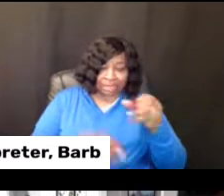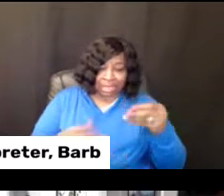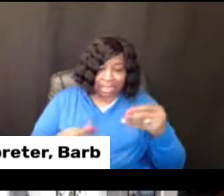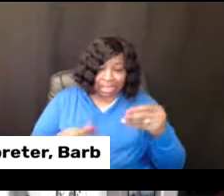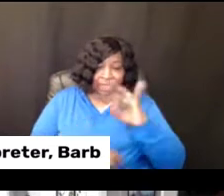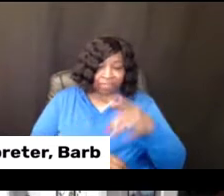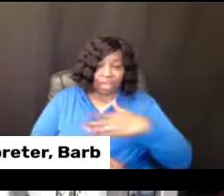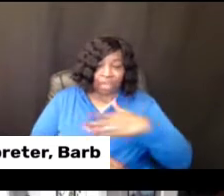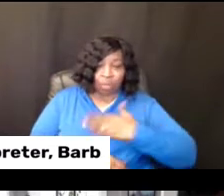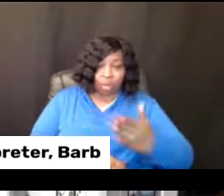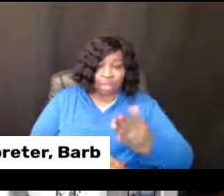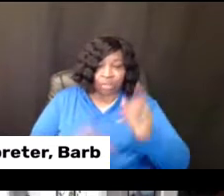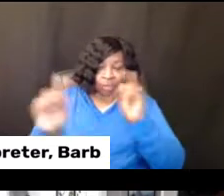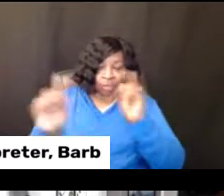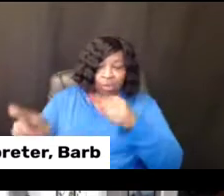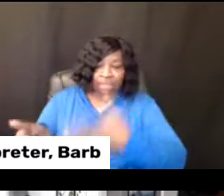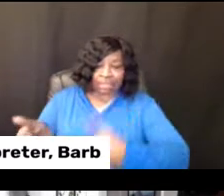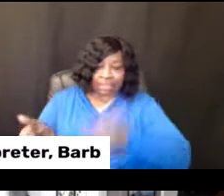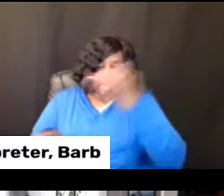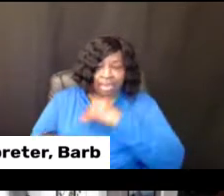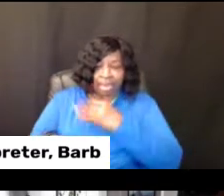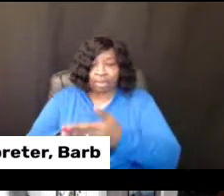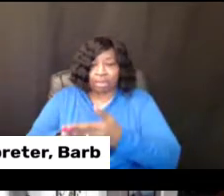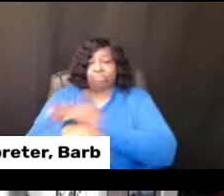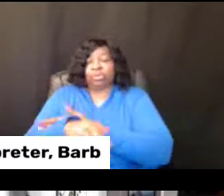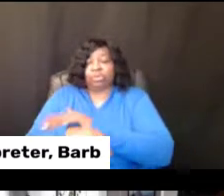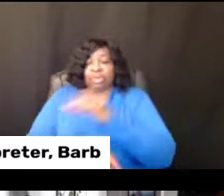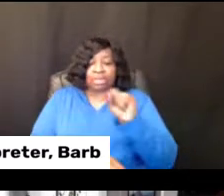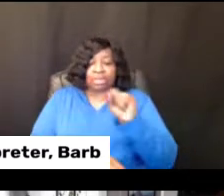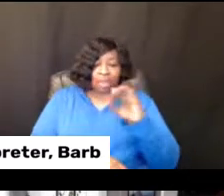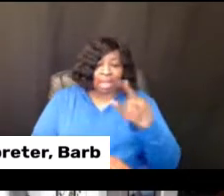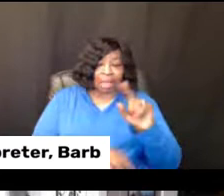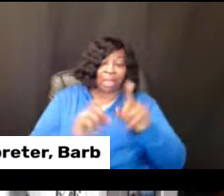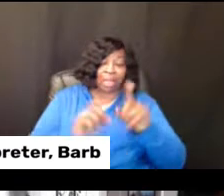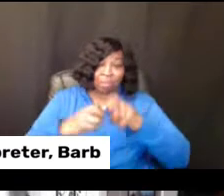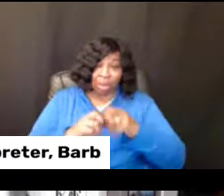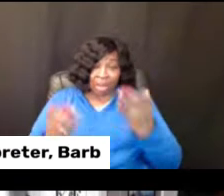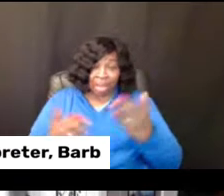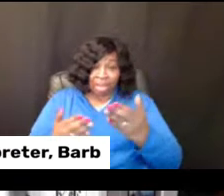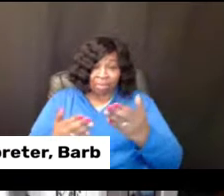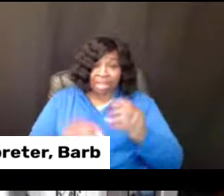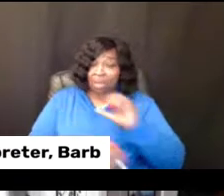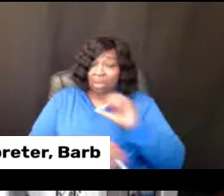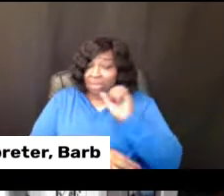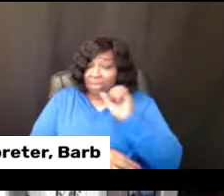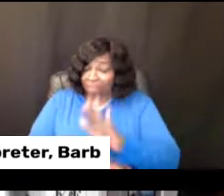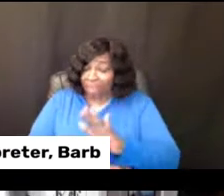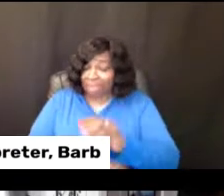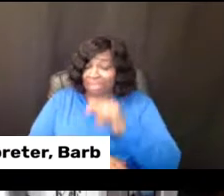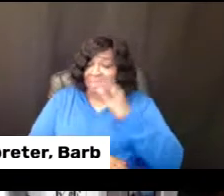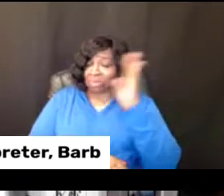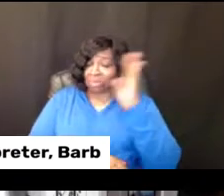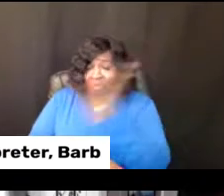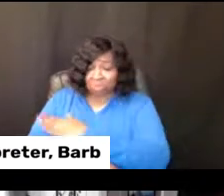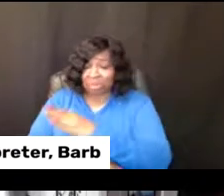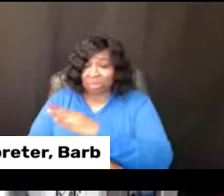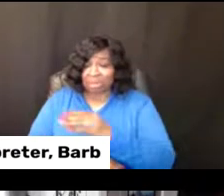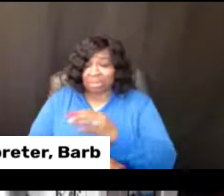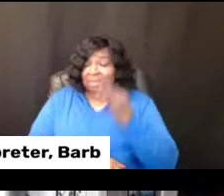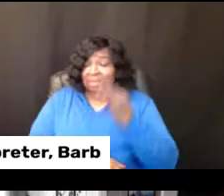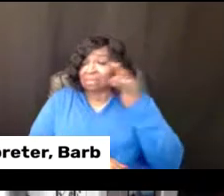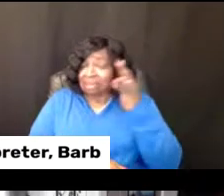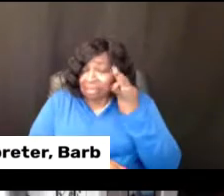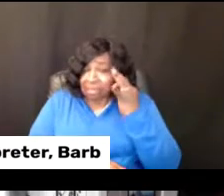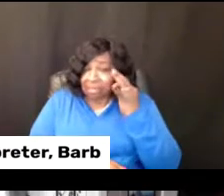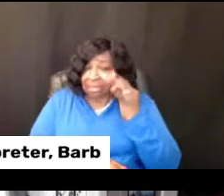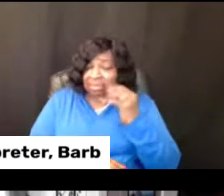to go out and take it and improve the soil. But the problem is that land was already belonging to people. It belonged to native peoples